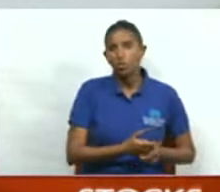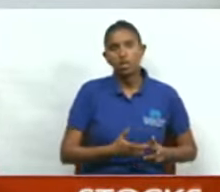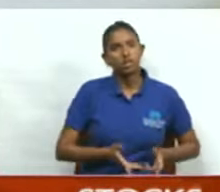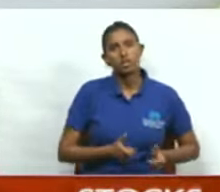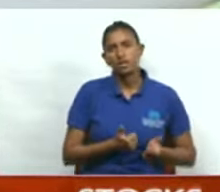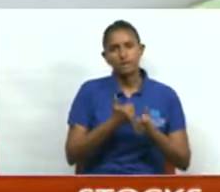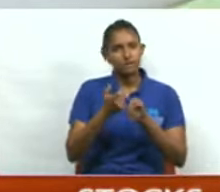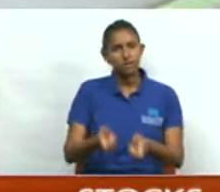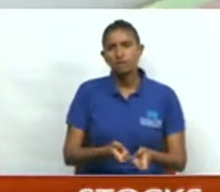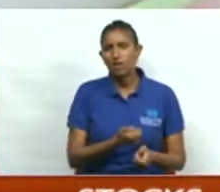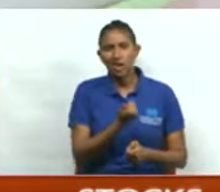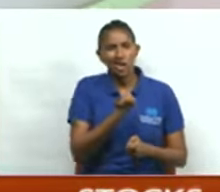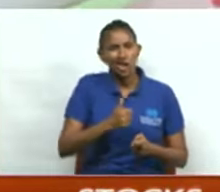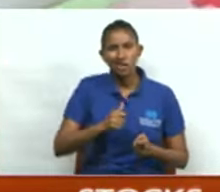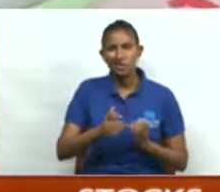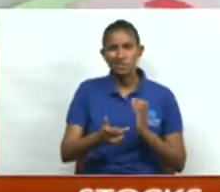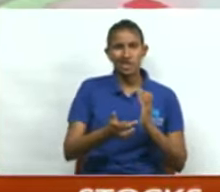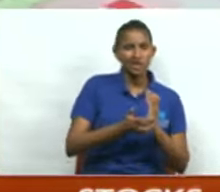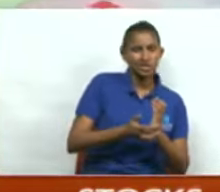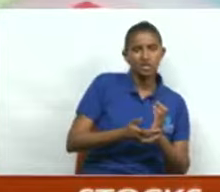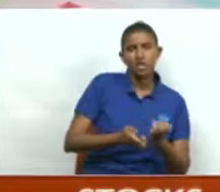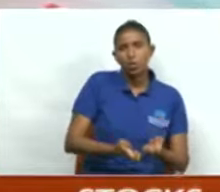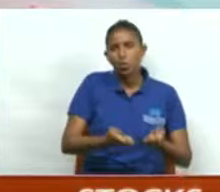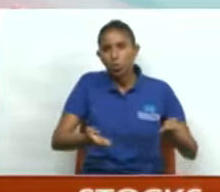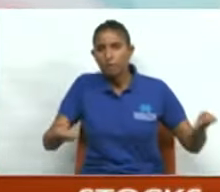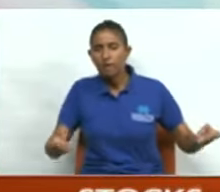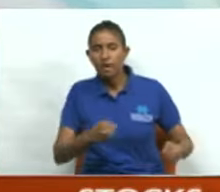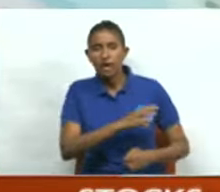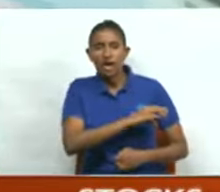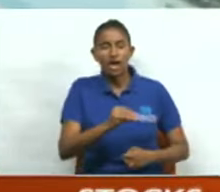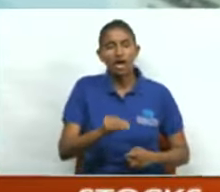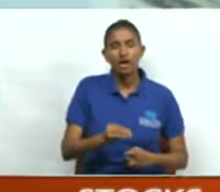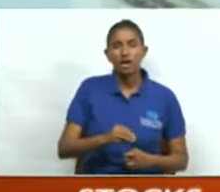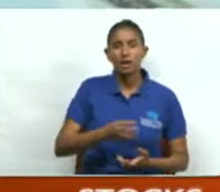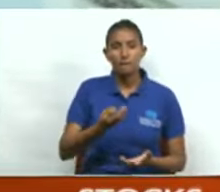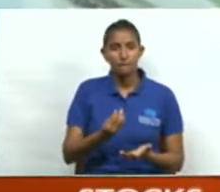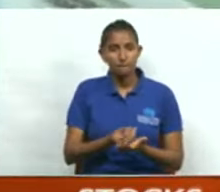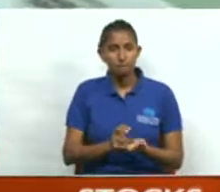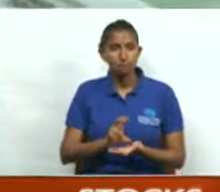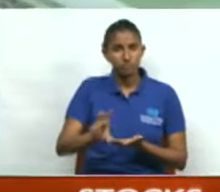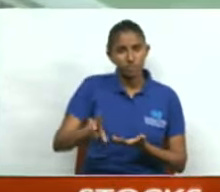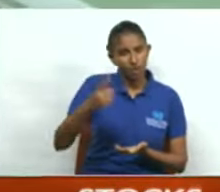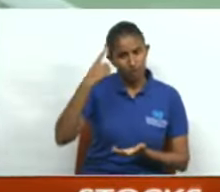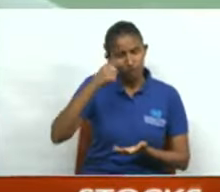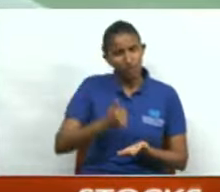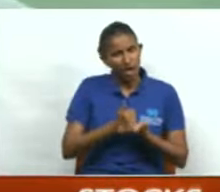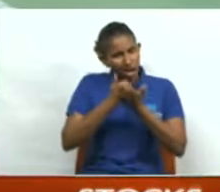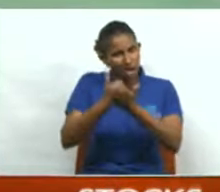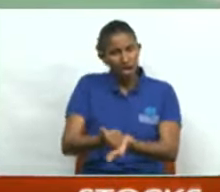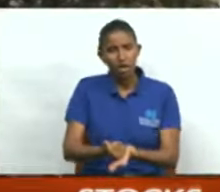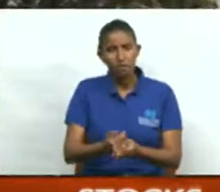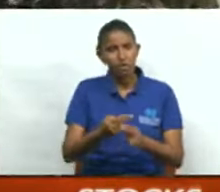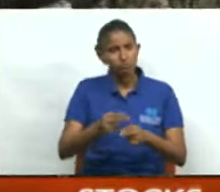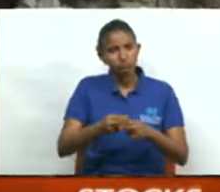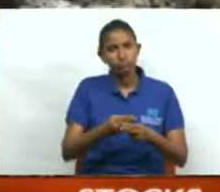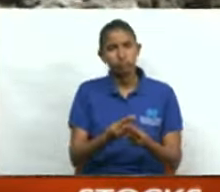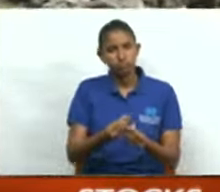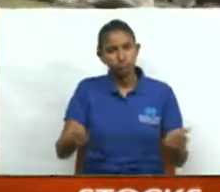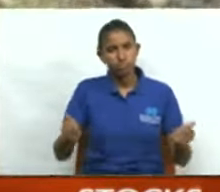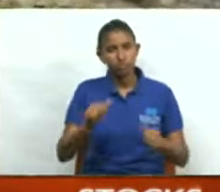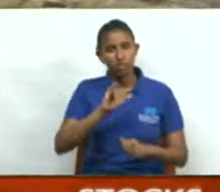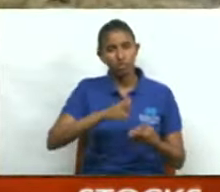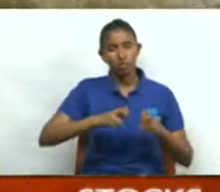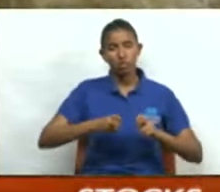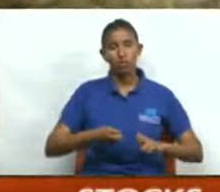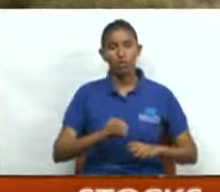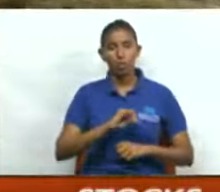in facing the effects of the oil spill on the country's coast and achieving a prompt solution to the problem. The Tobago oil spill last